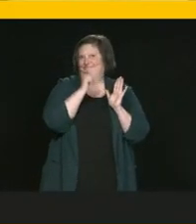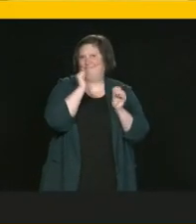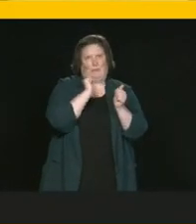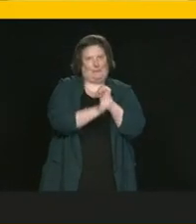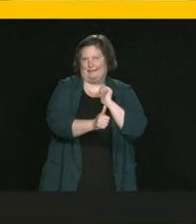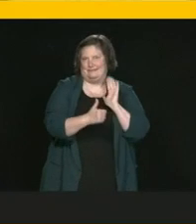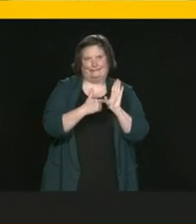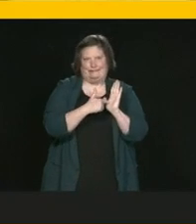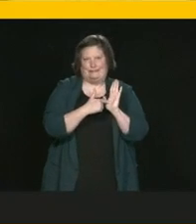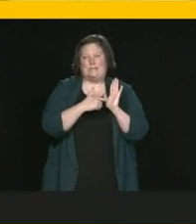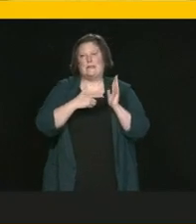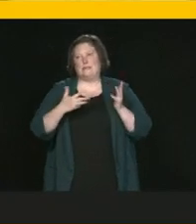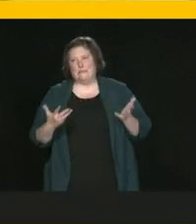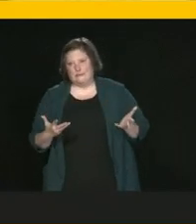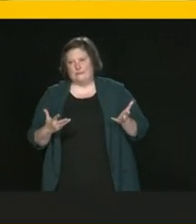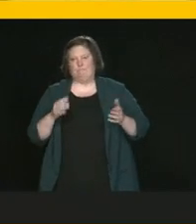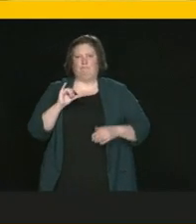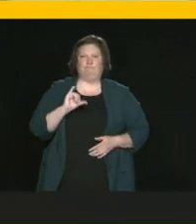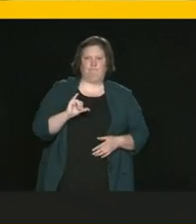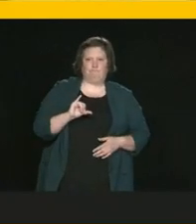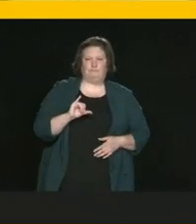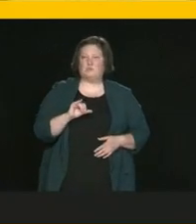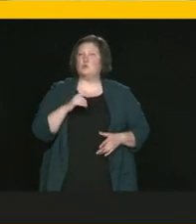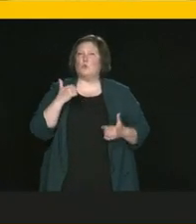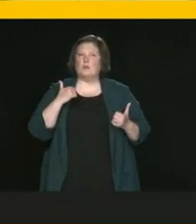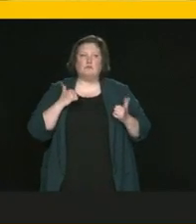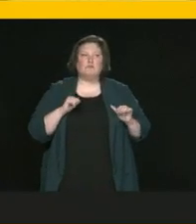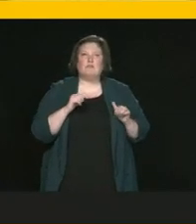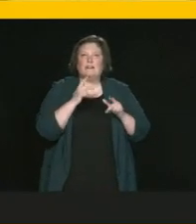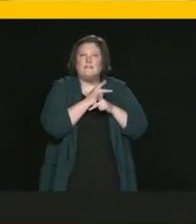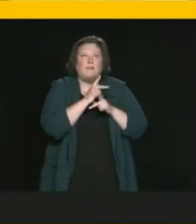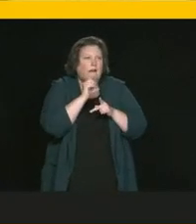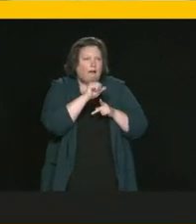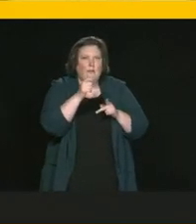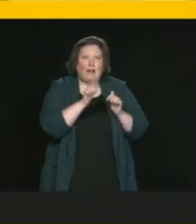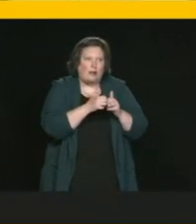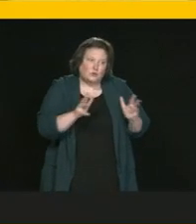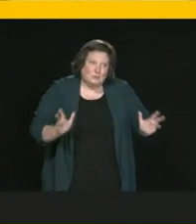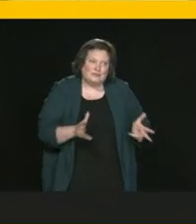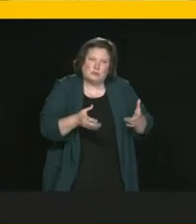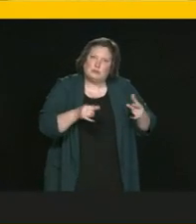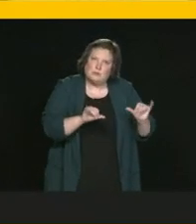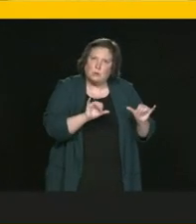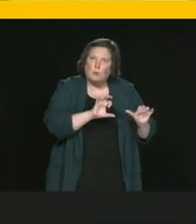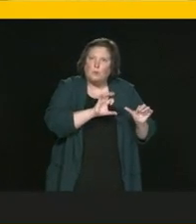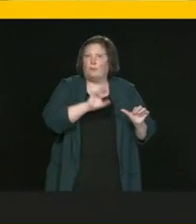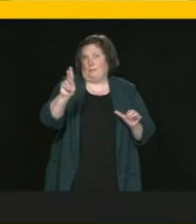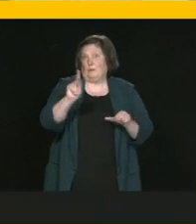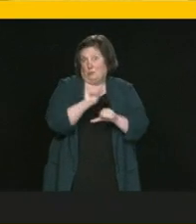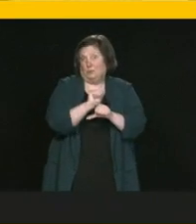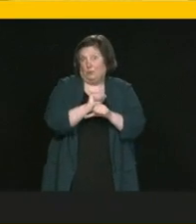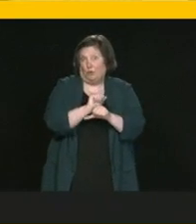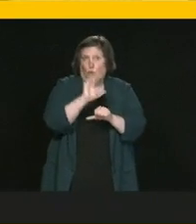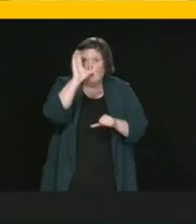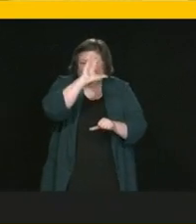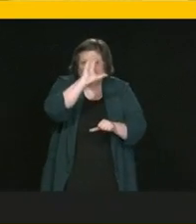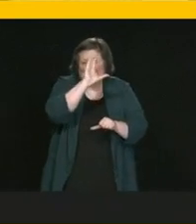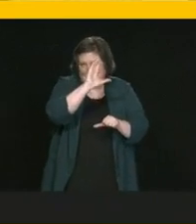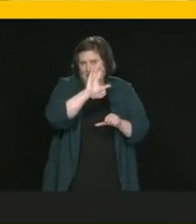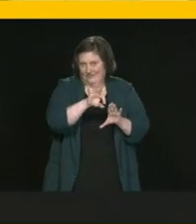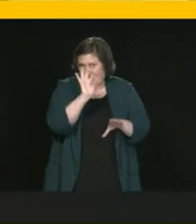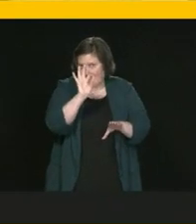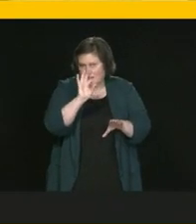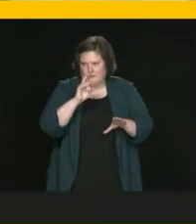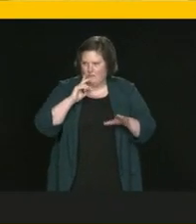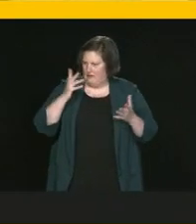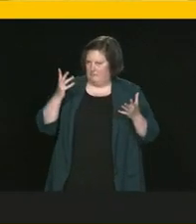other way of encouraging people to seek employment. But it's important to remember the situation we find ourselves in now. There